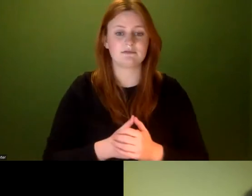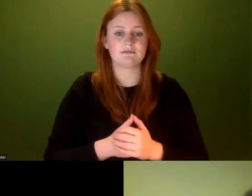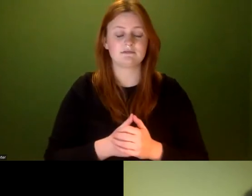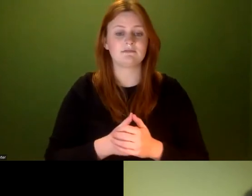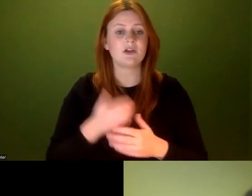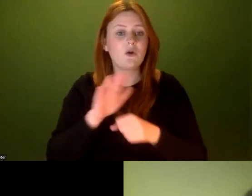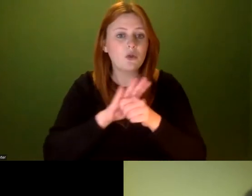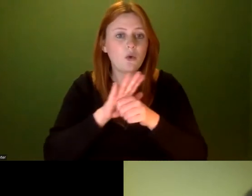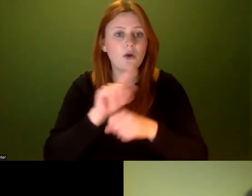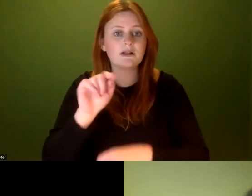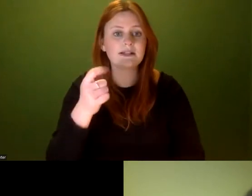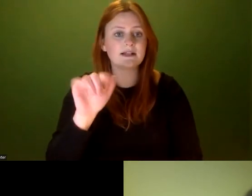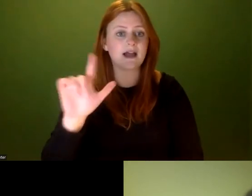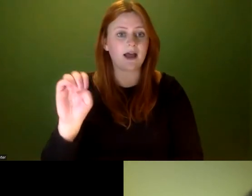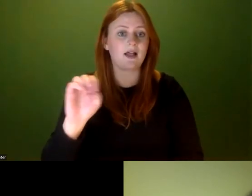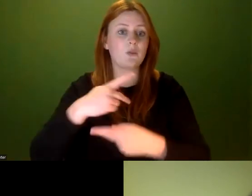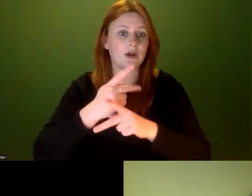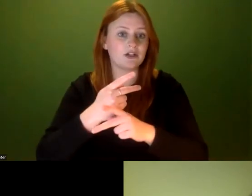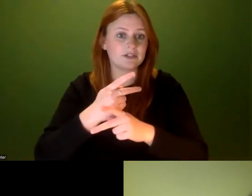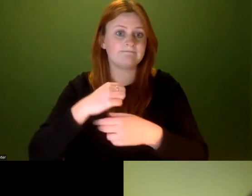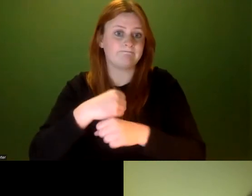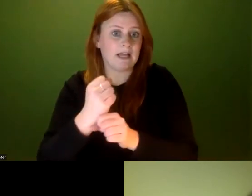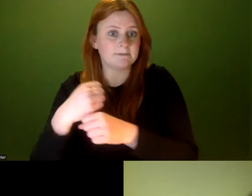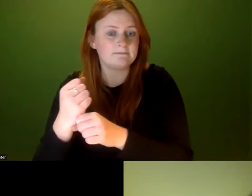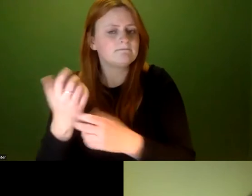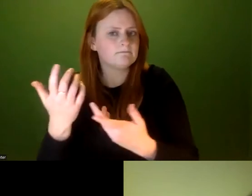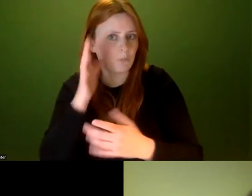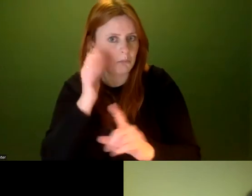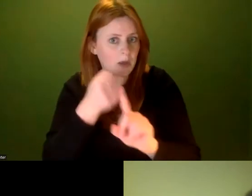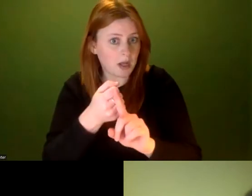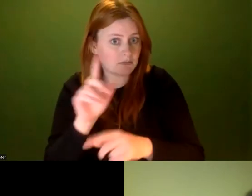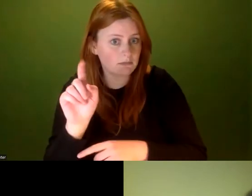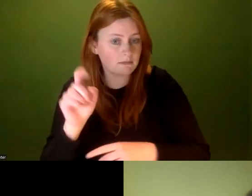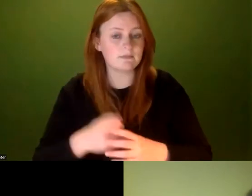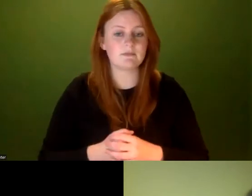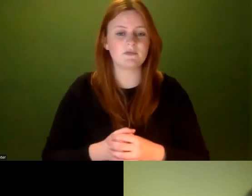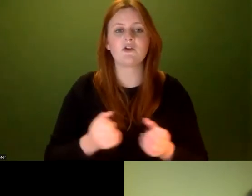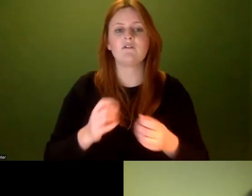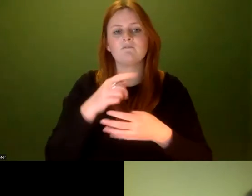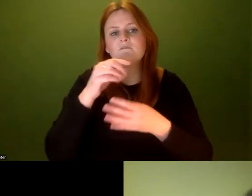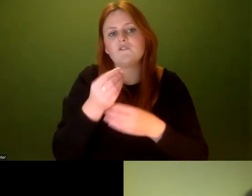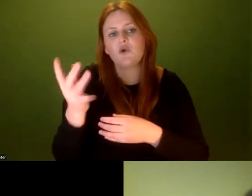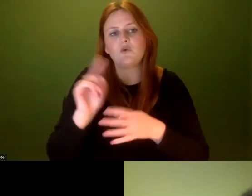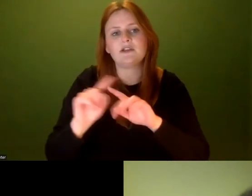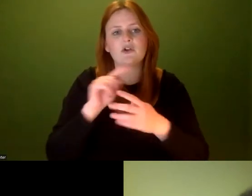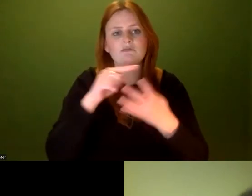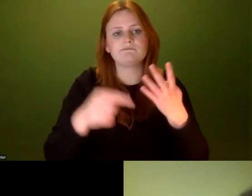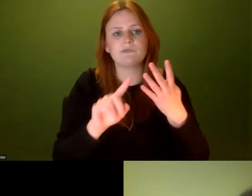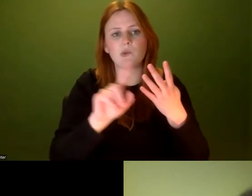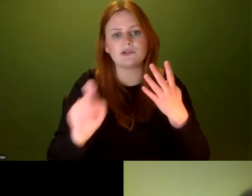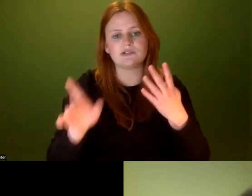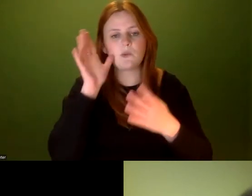production? These are just a few of some of the many issues participants are investigating, and an exhibition of their